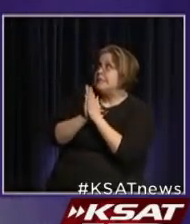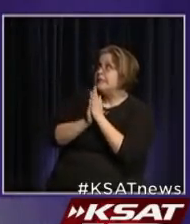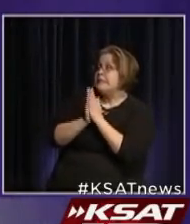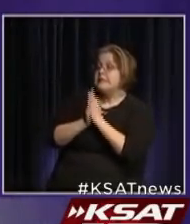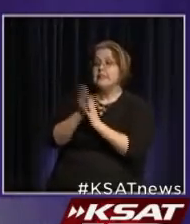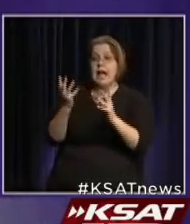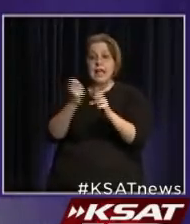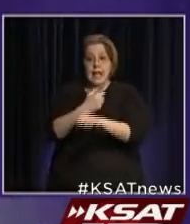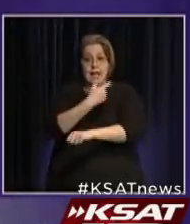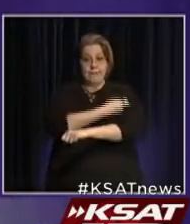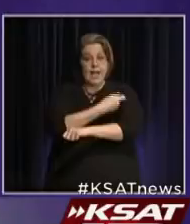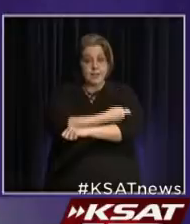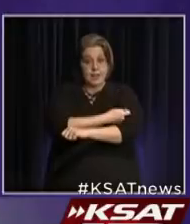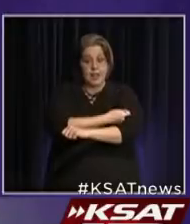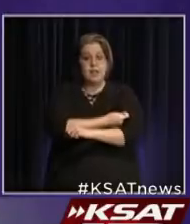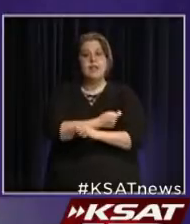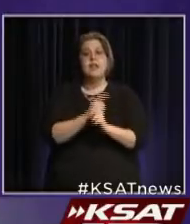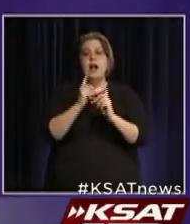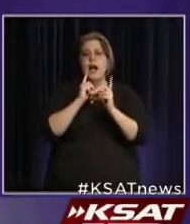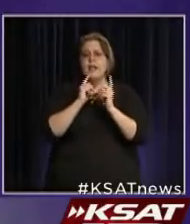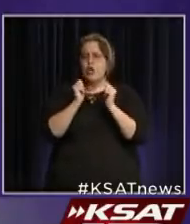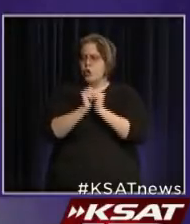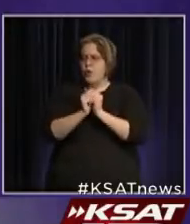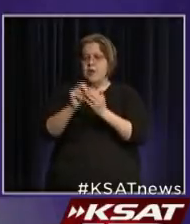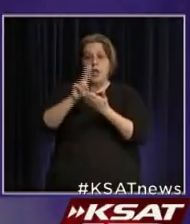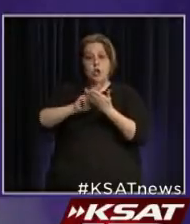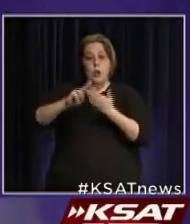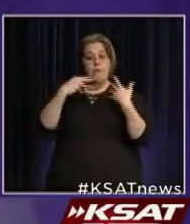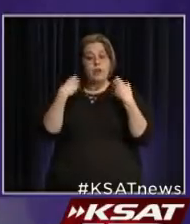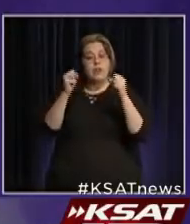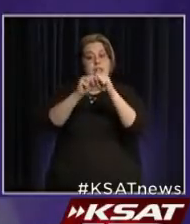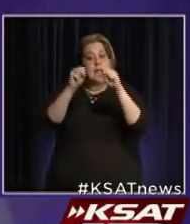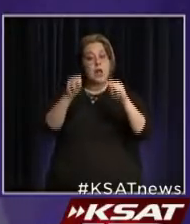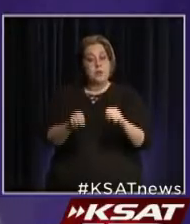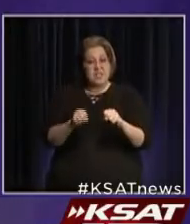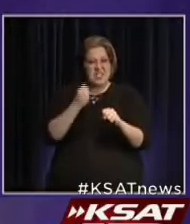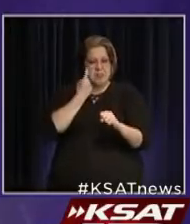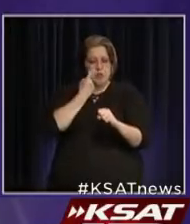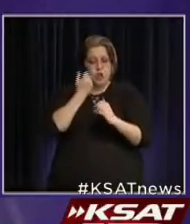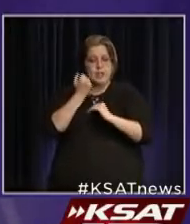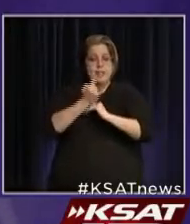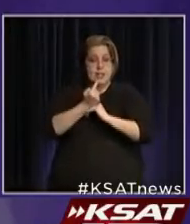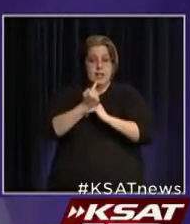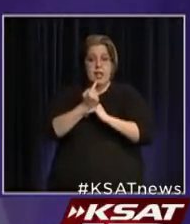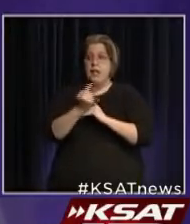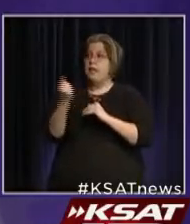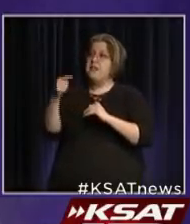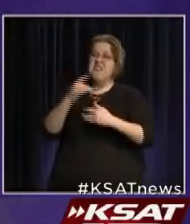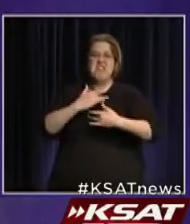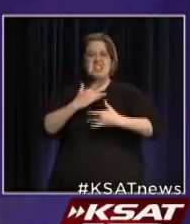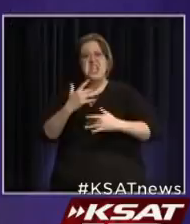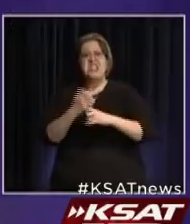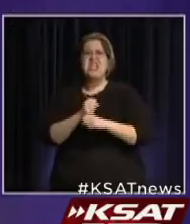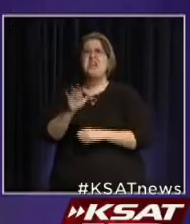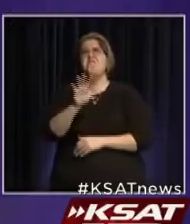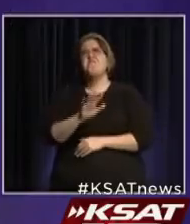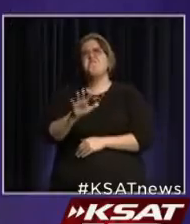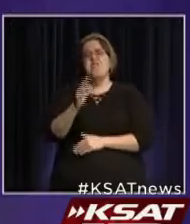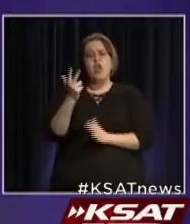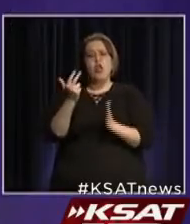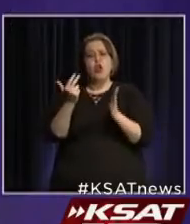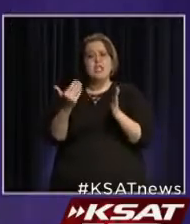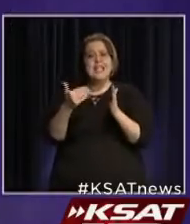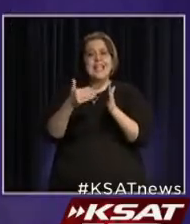getting vaccinated. I talked to the University Health System earlier today. They normally get somewhere around